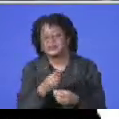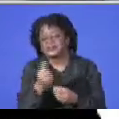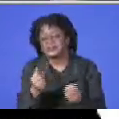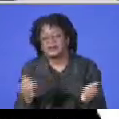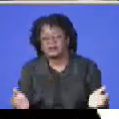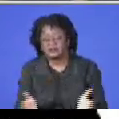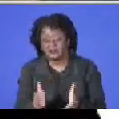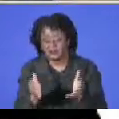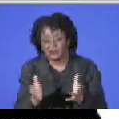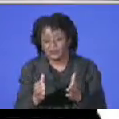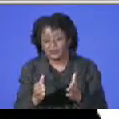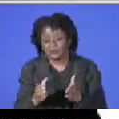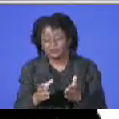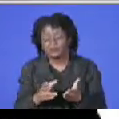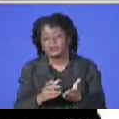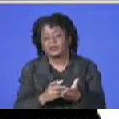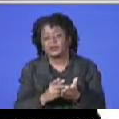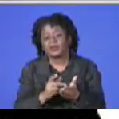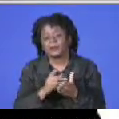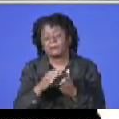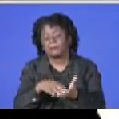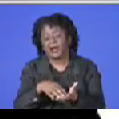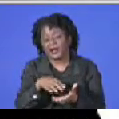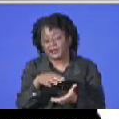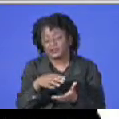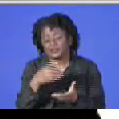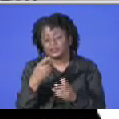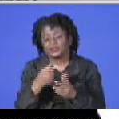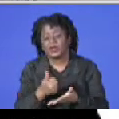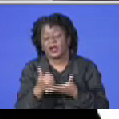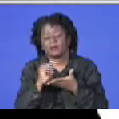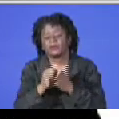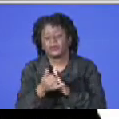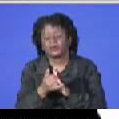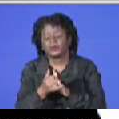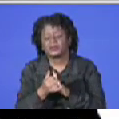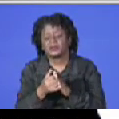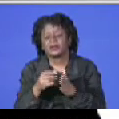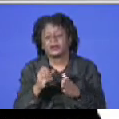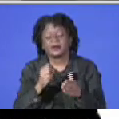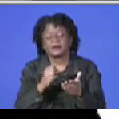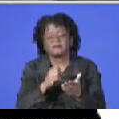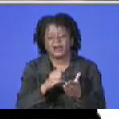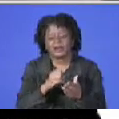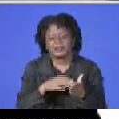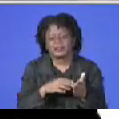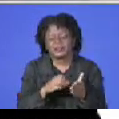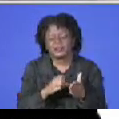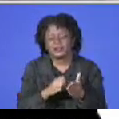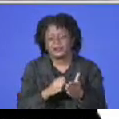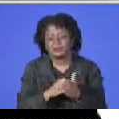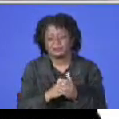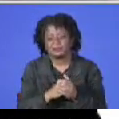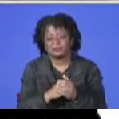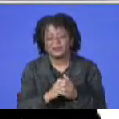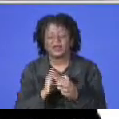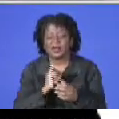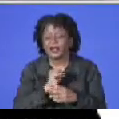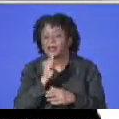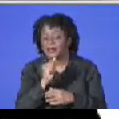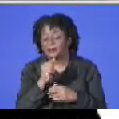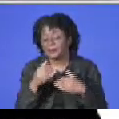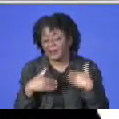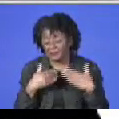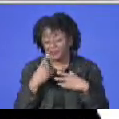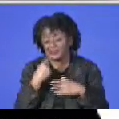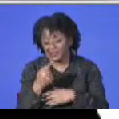Bahamians impacted by COVID-19. Chamber executives are satisfied to see an increase in applications. I'm happy to say that as